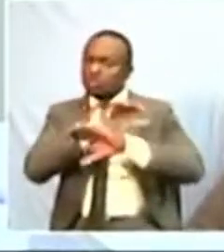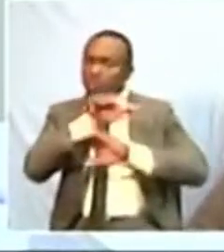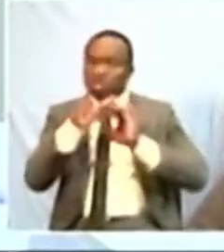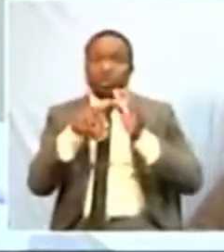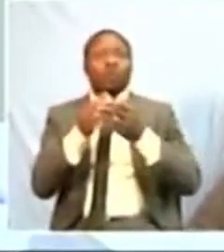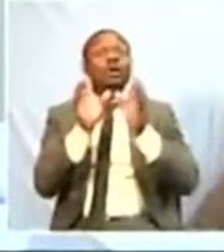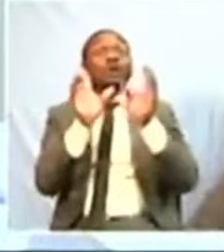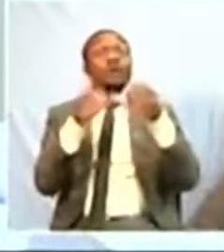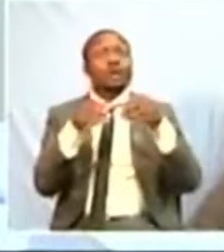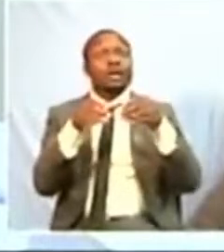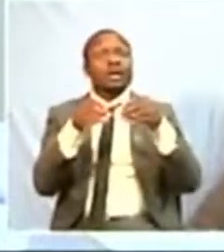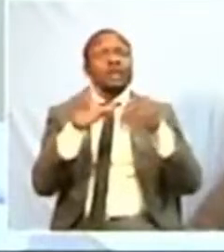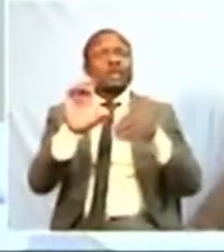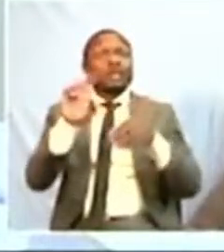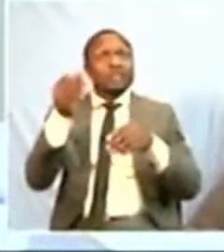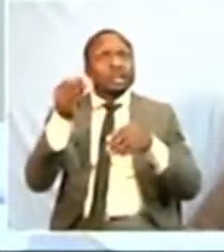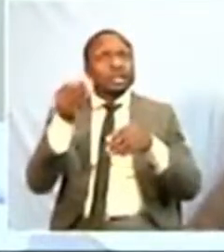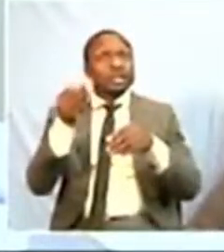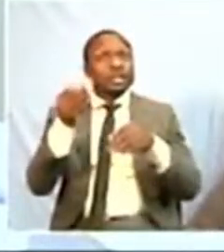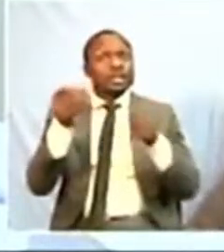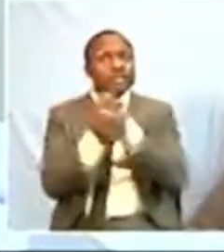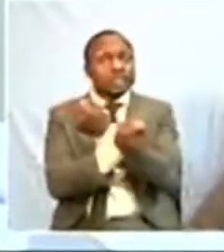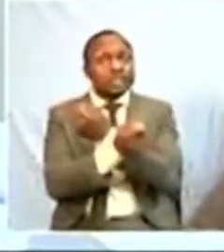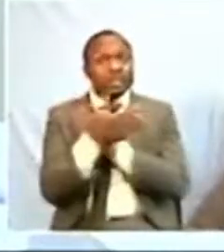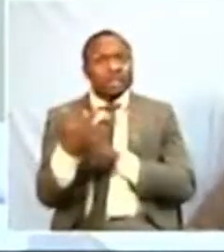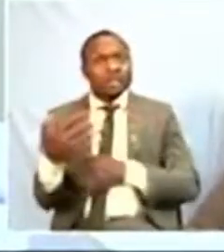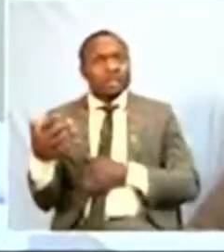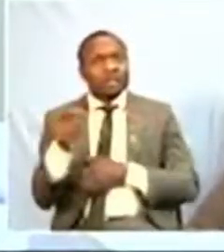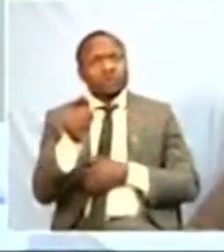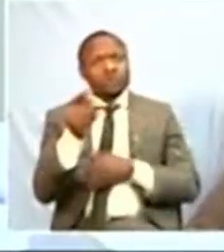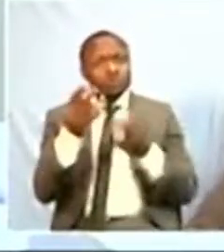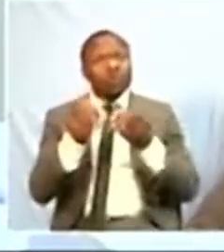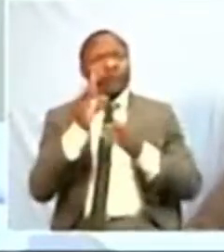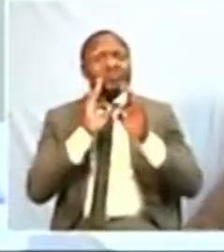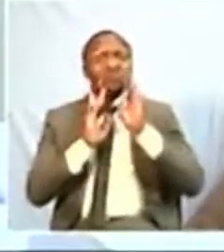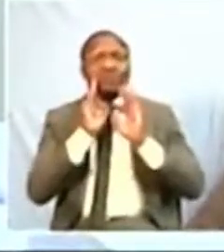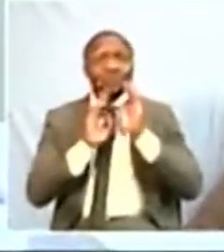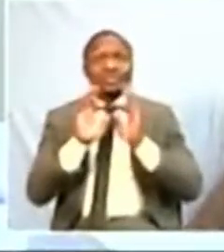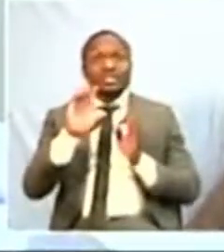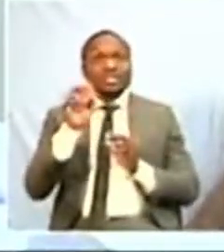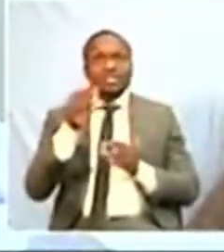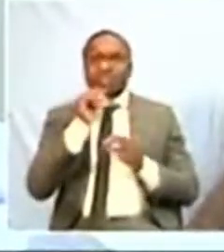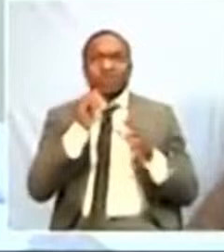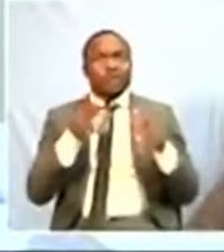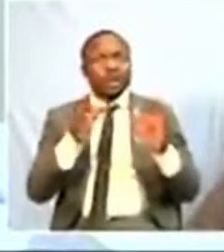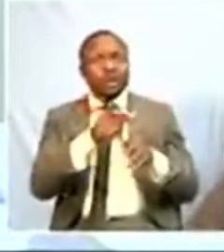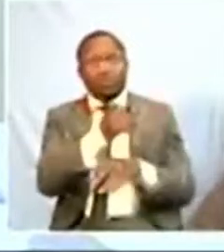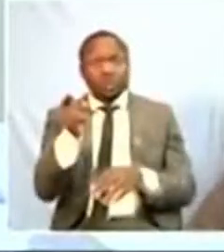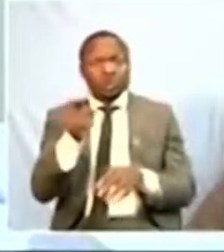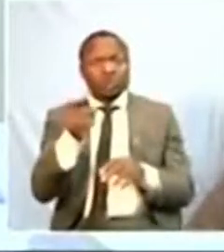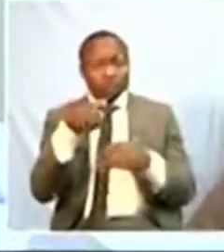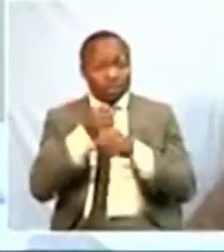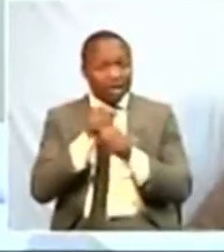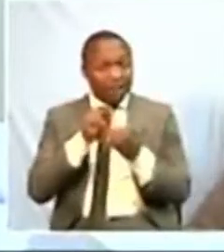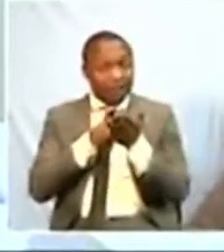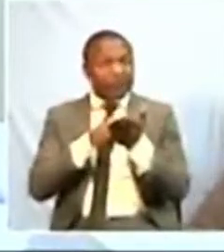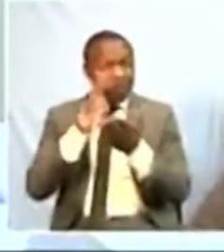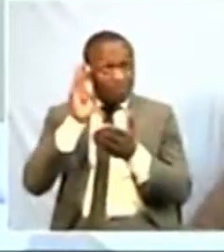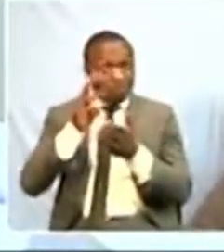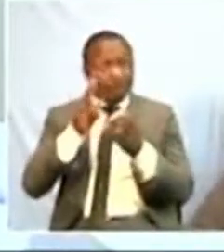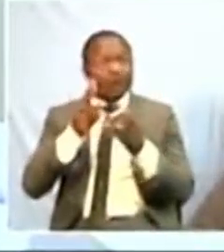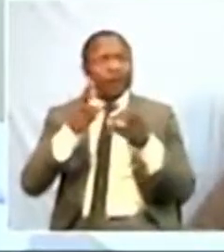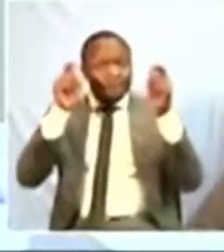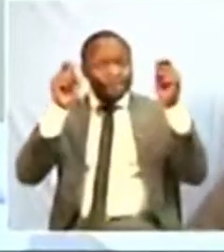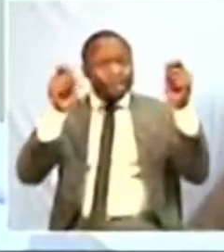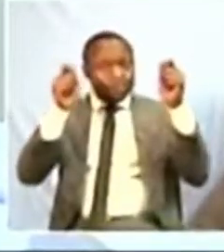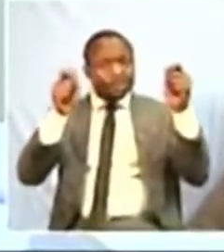says, is CDF a game changer? Those of you who want to frustrate CDF, we are not going to allow you. We are going to make recommendations, and we shall protest